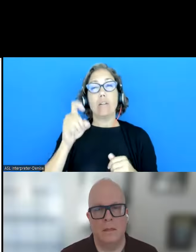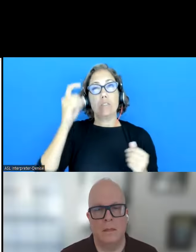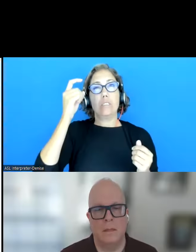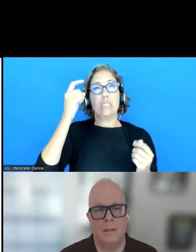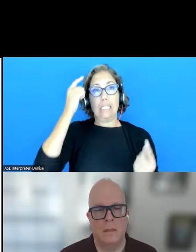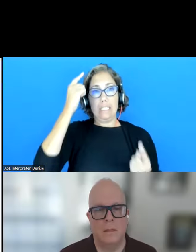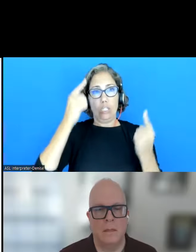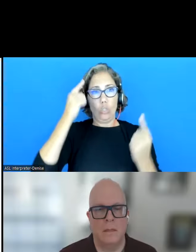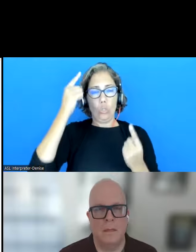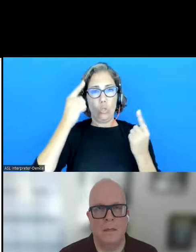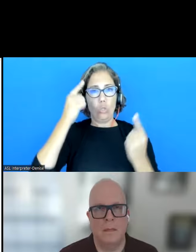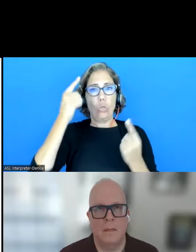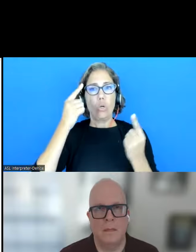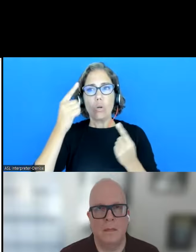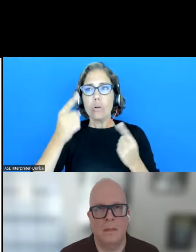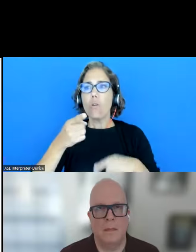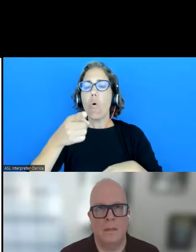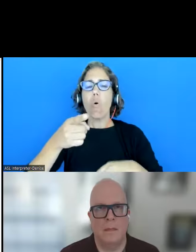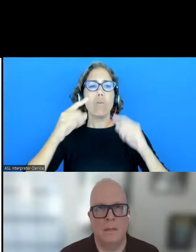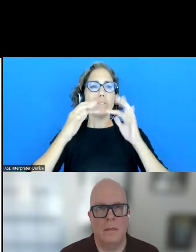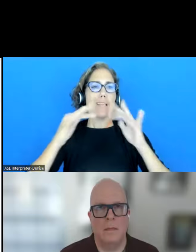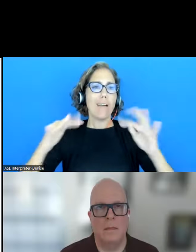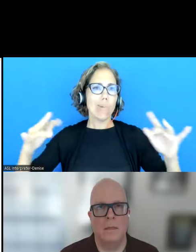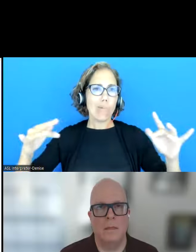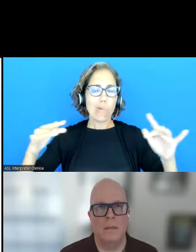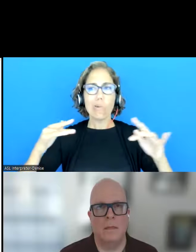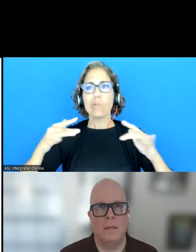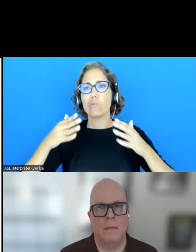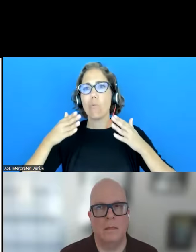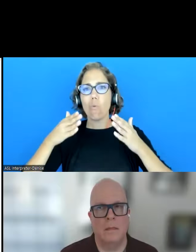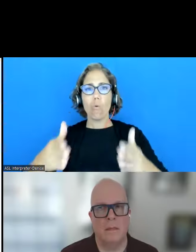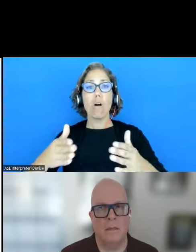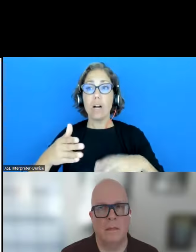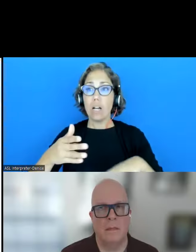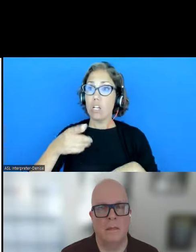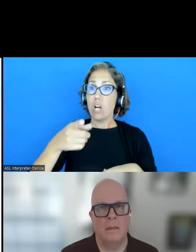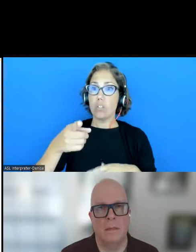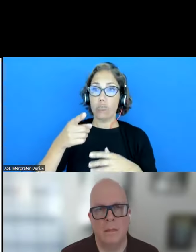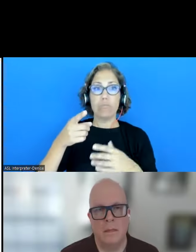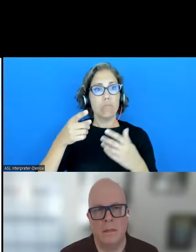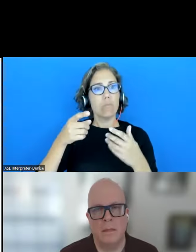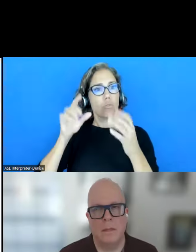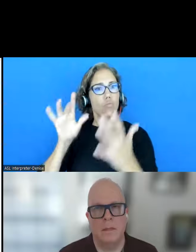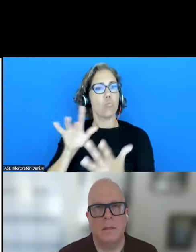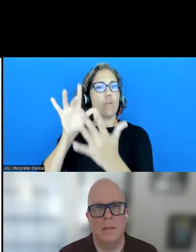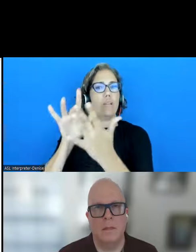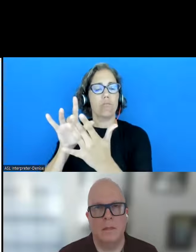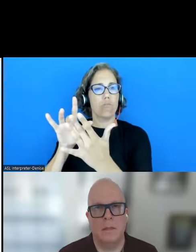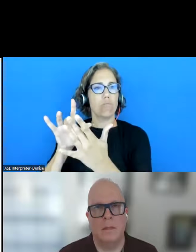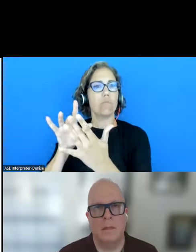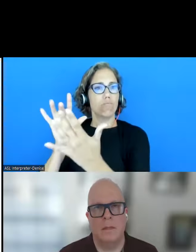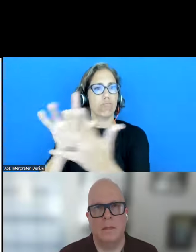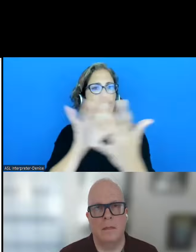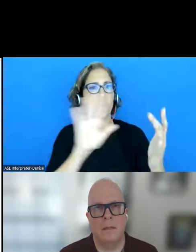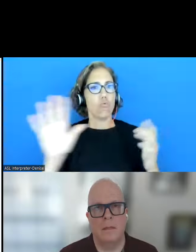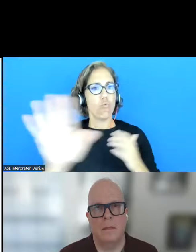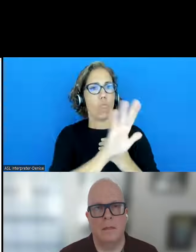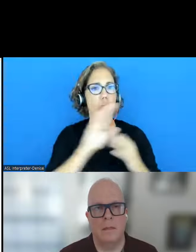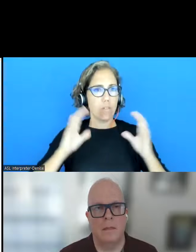a diverse way to also reach your customers through multiple channels.